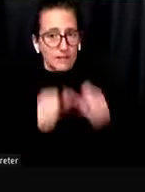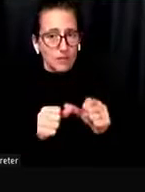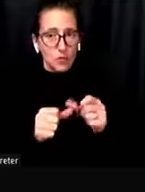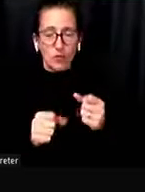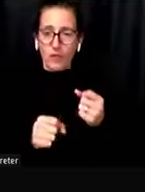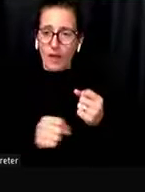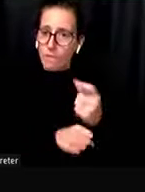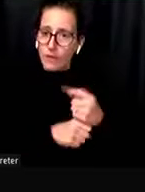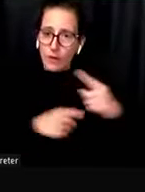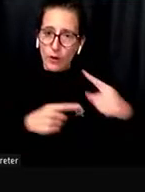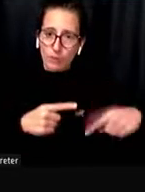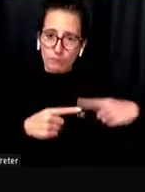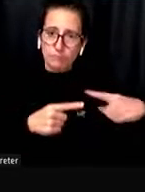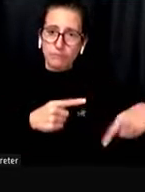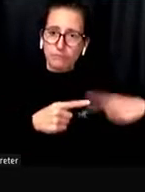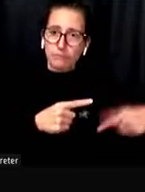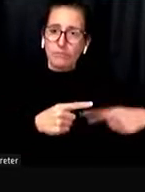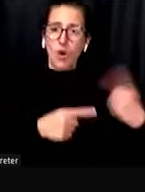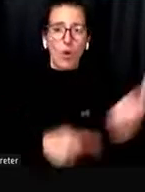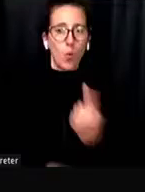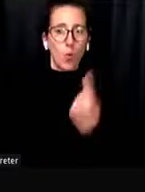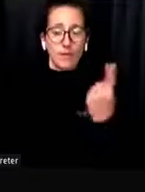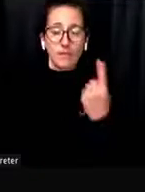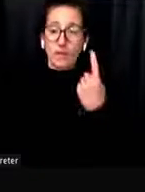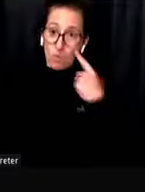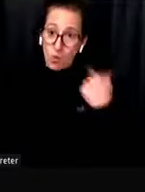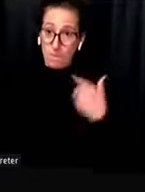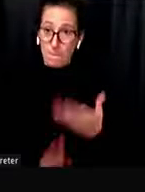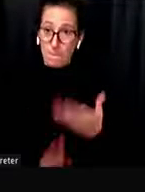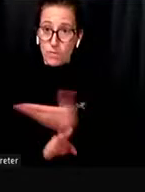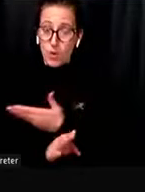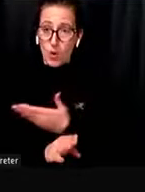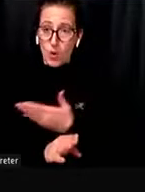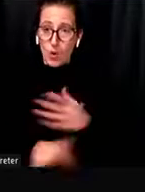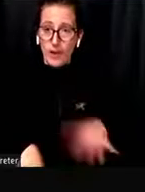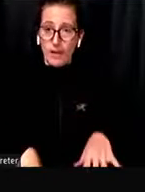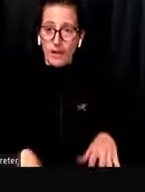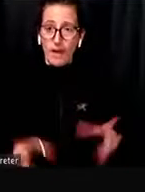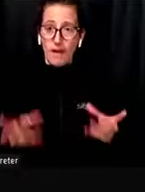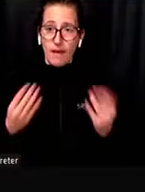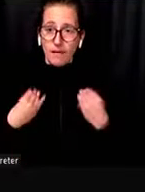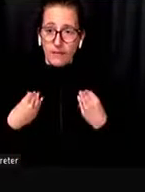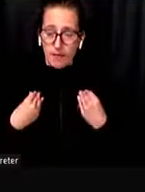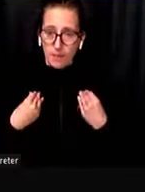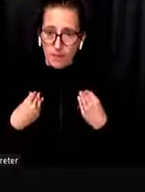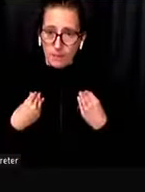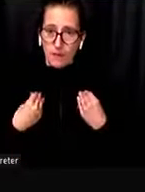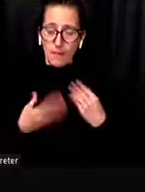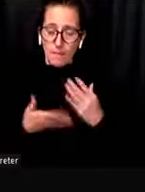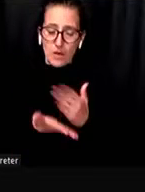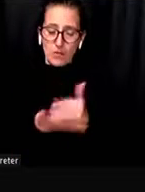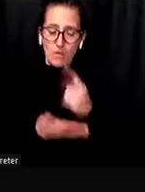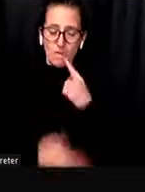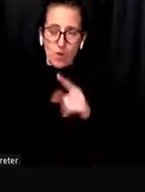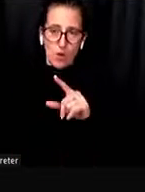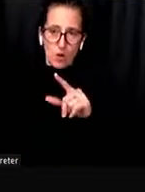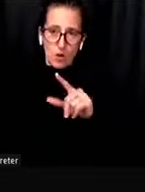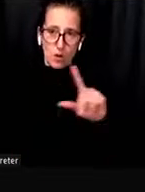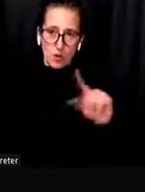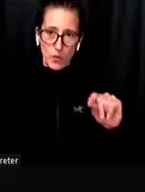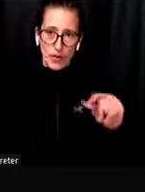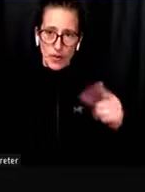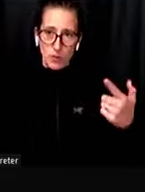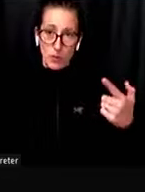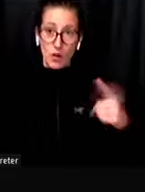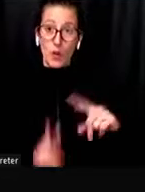adoption in June of 2021, for example, we actually start the process in July. So from July to September 2020, that's where